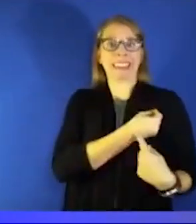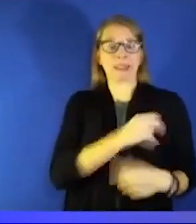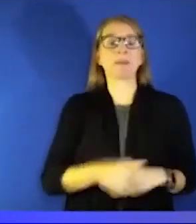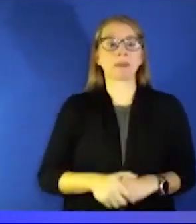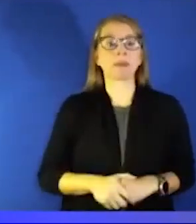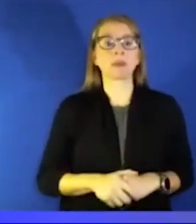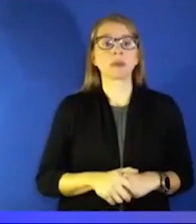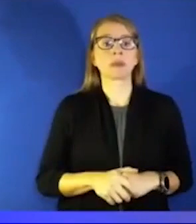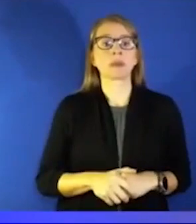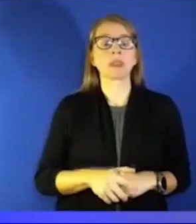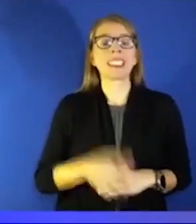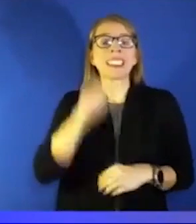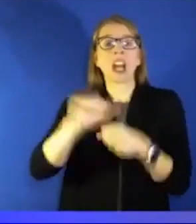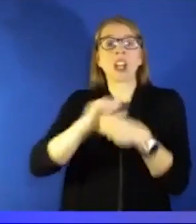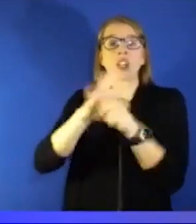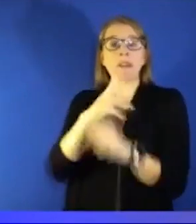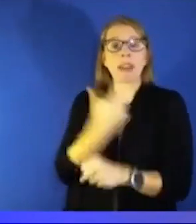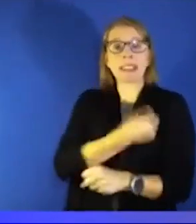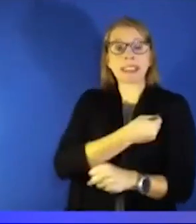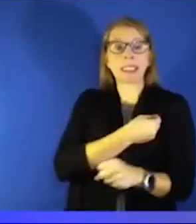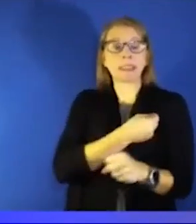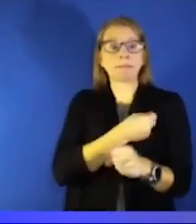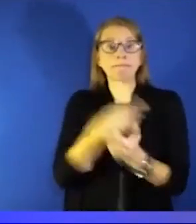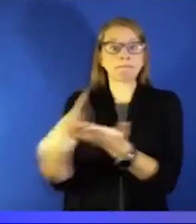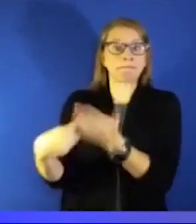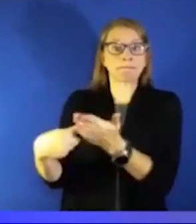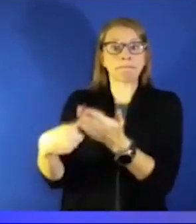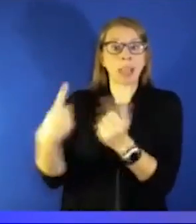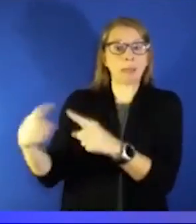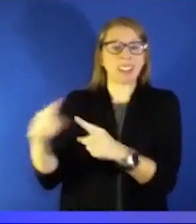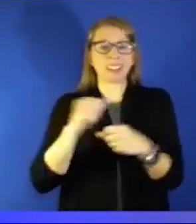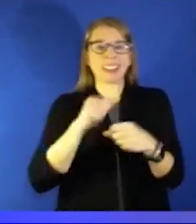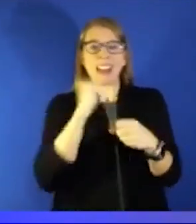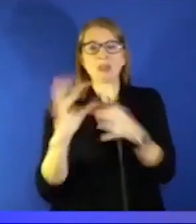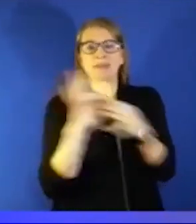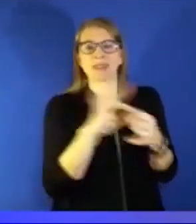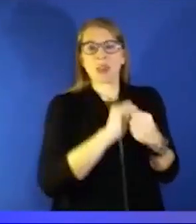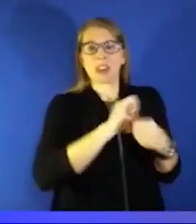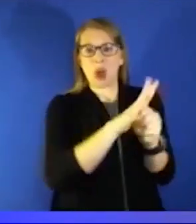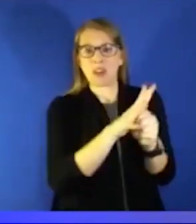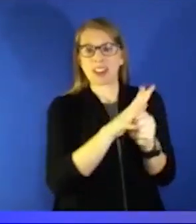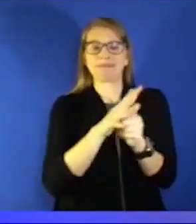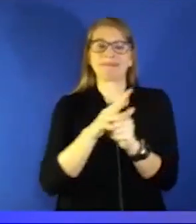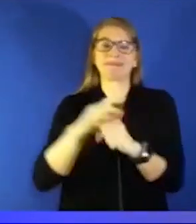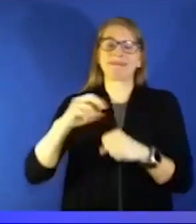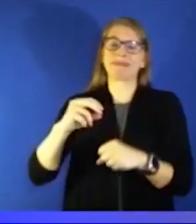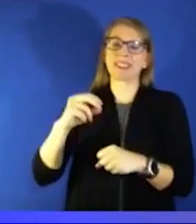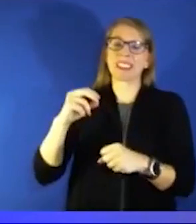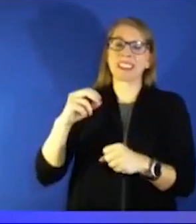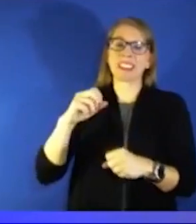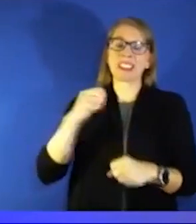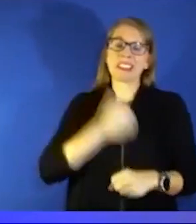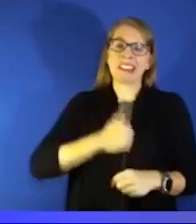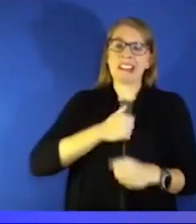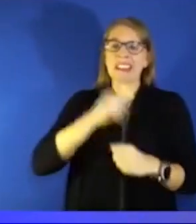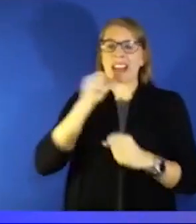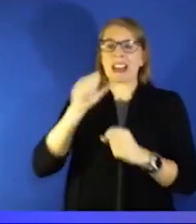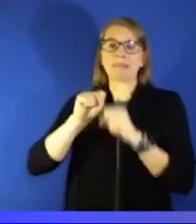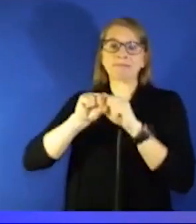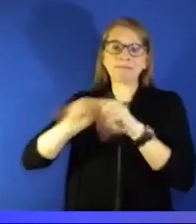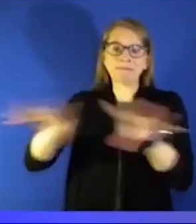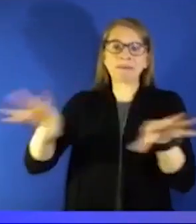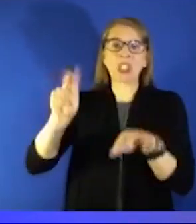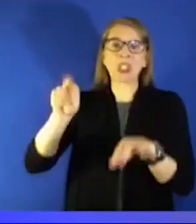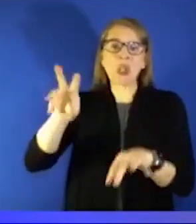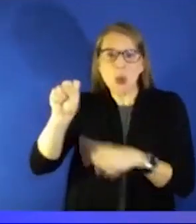non-COVID vaccine stuff going on. It's too bad that doesn't make it into the news as much, like a dengue vaccine. And so, that's what we